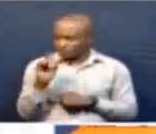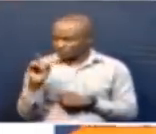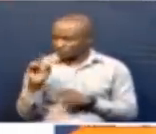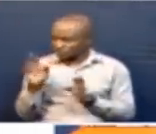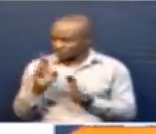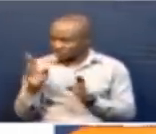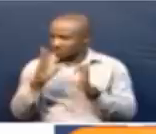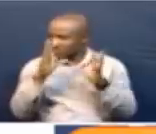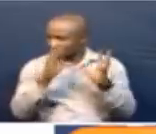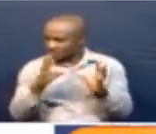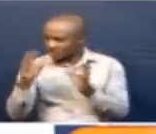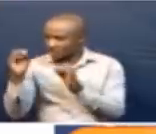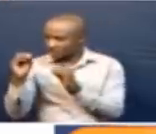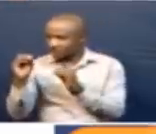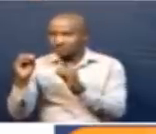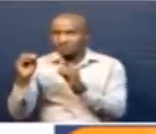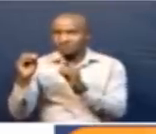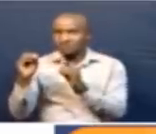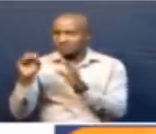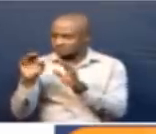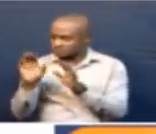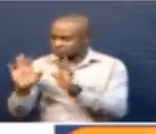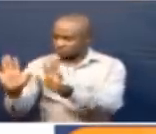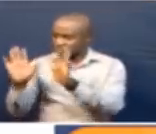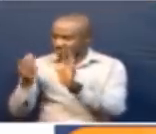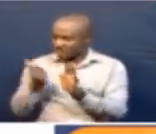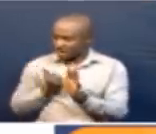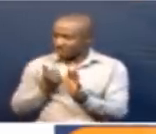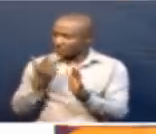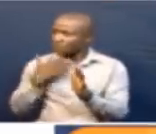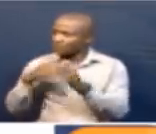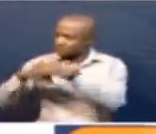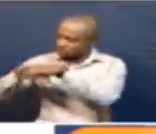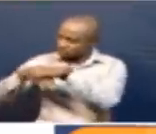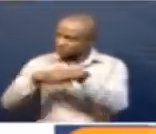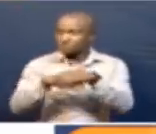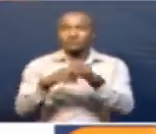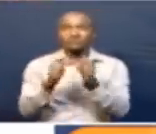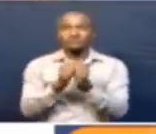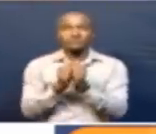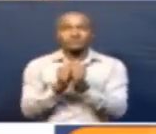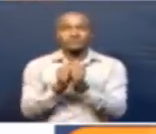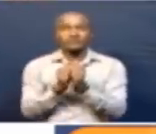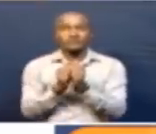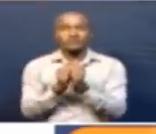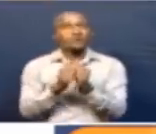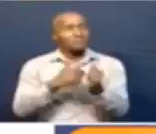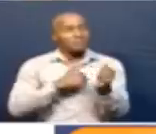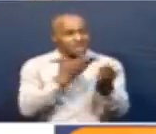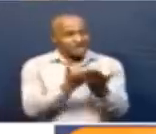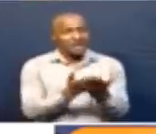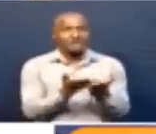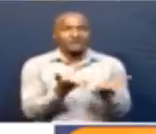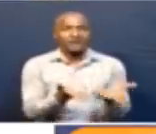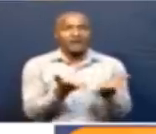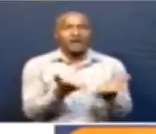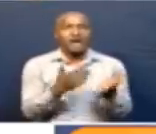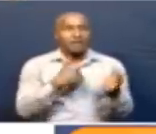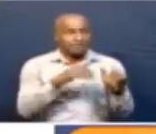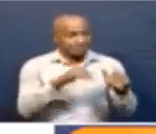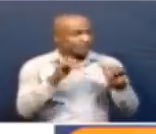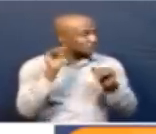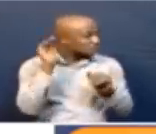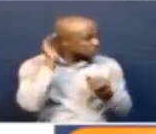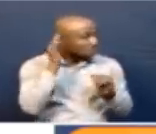to leave the school and let your child stay here, or you want to go home with your child? Since I have just arrived, I'm waiting to hear